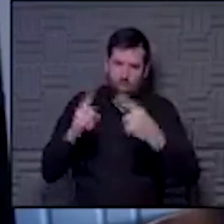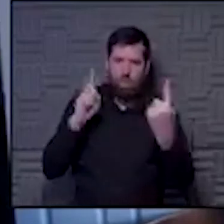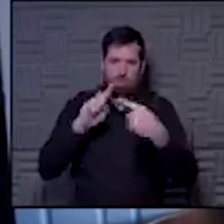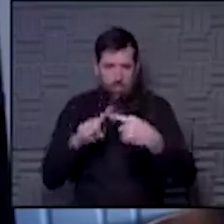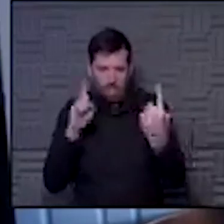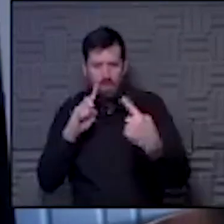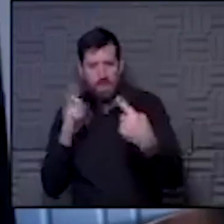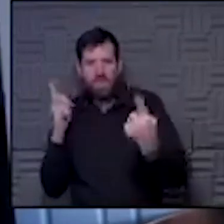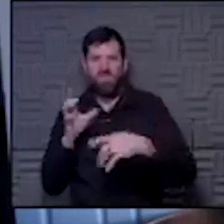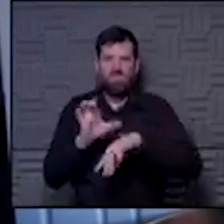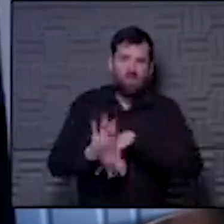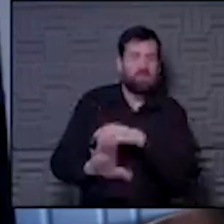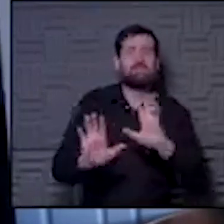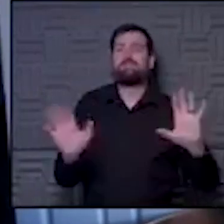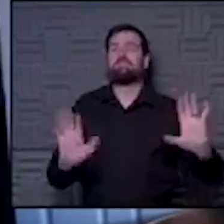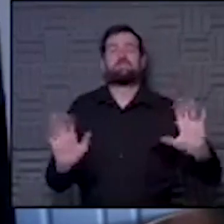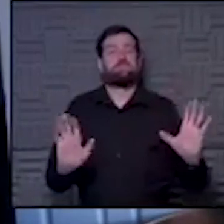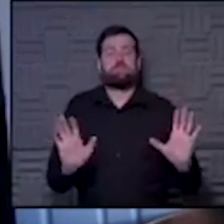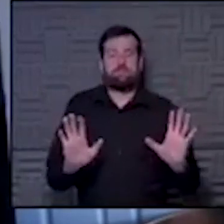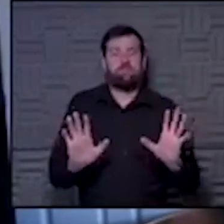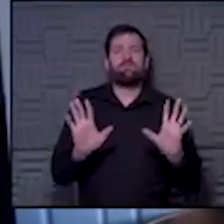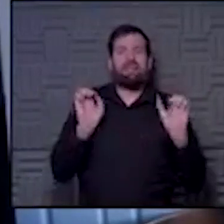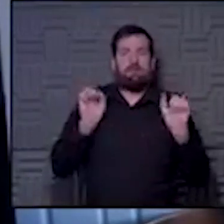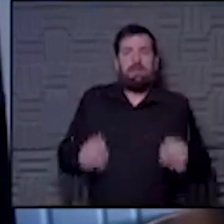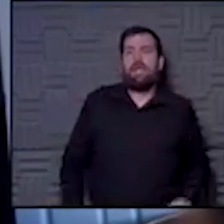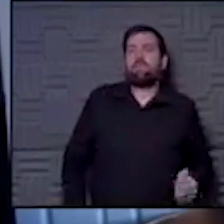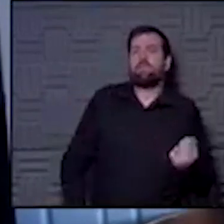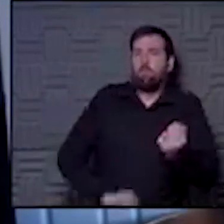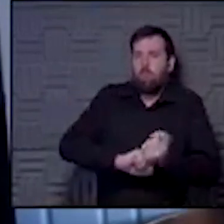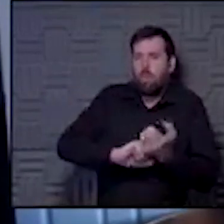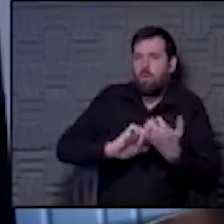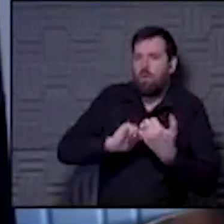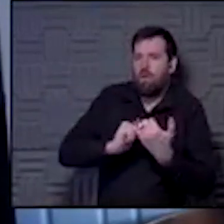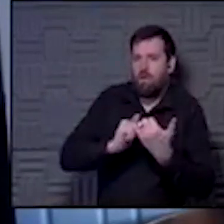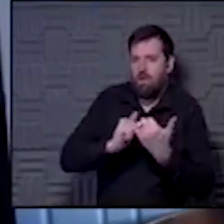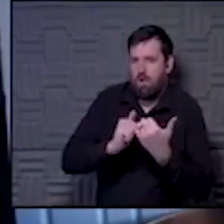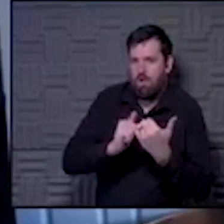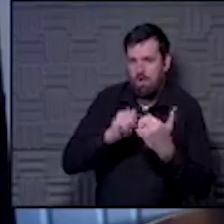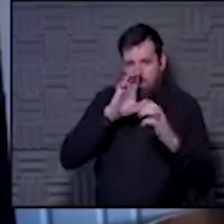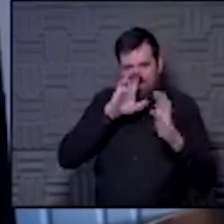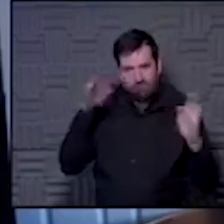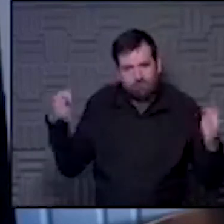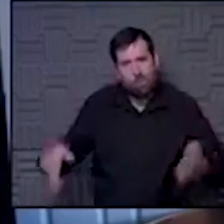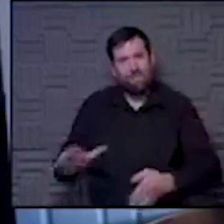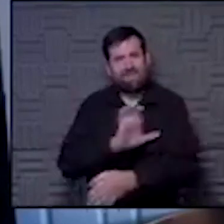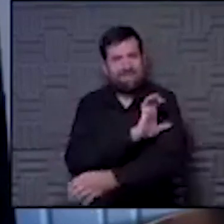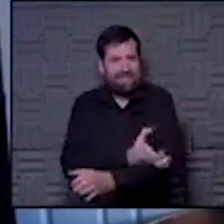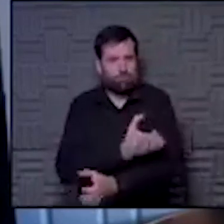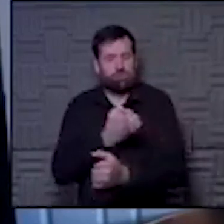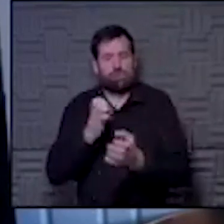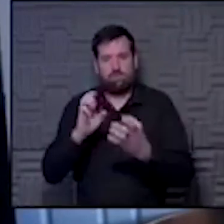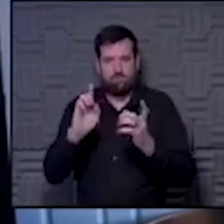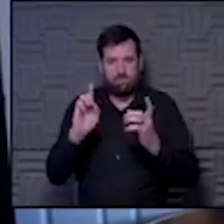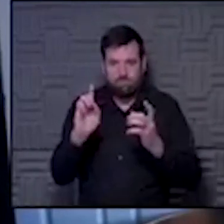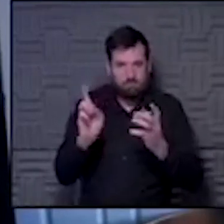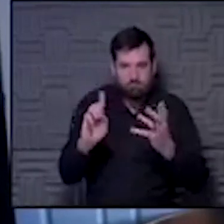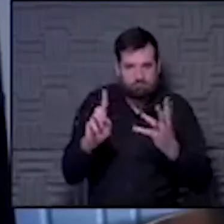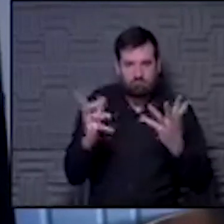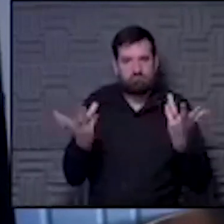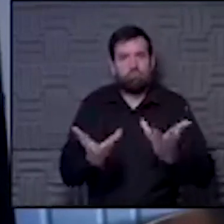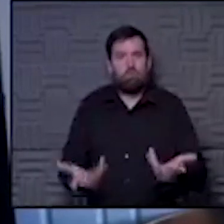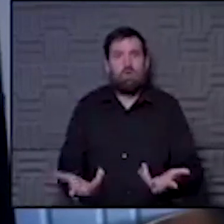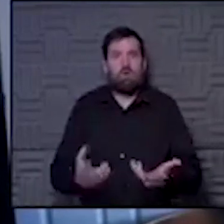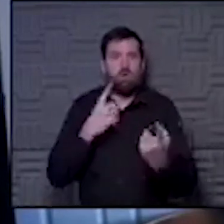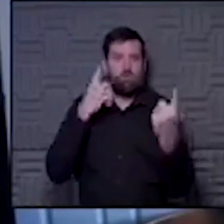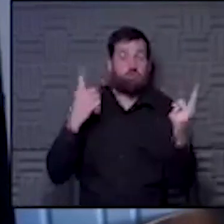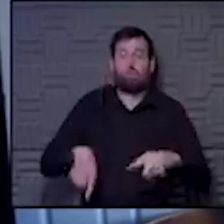force them to wrestle with where they disagree. Let's focus their energy on where they agree. The meetings have really been inspiring.